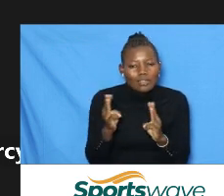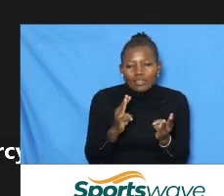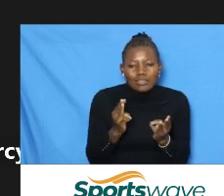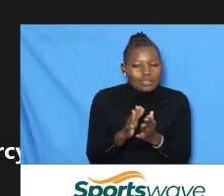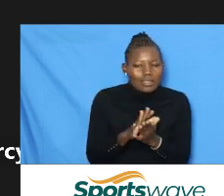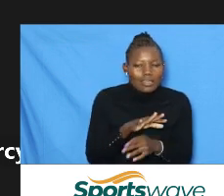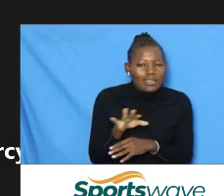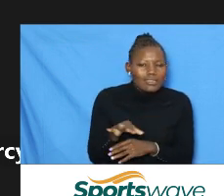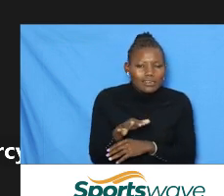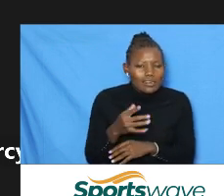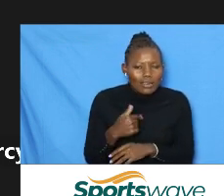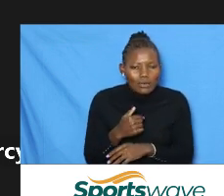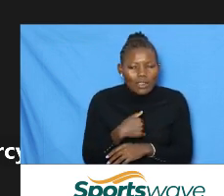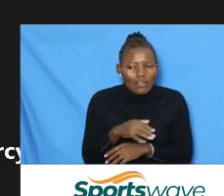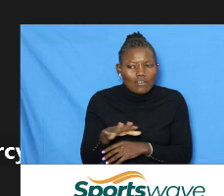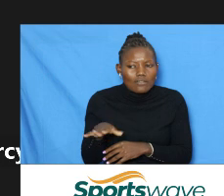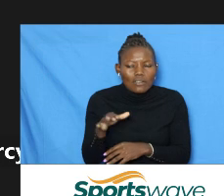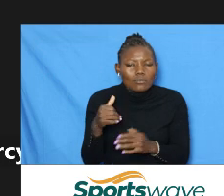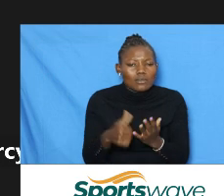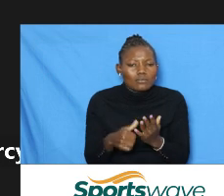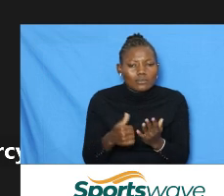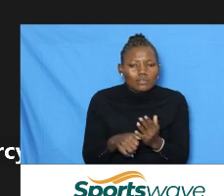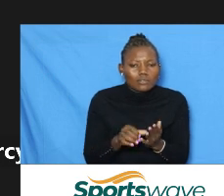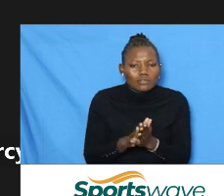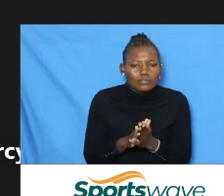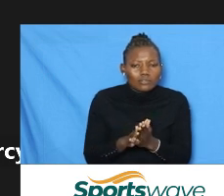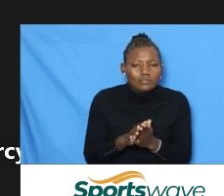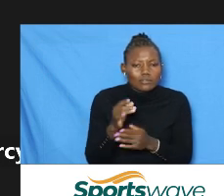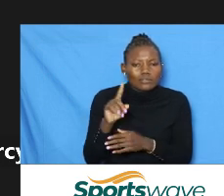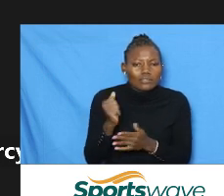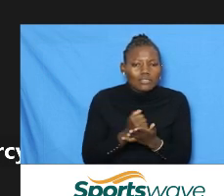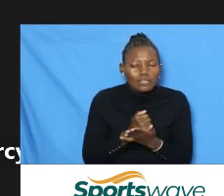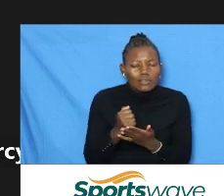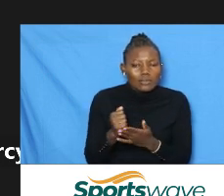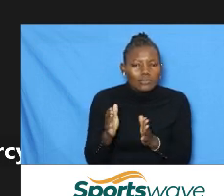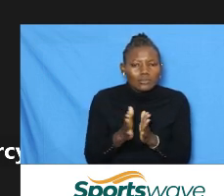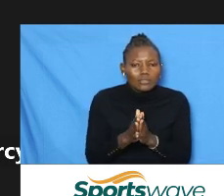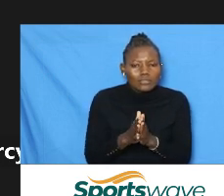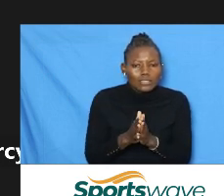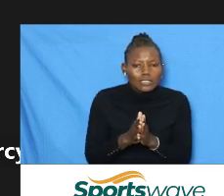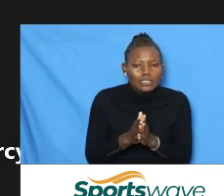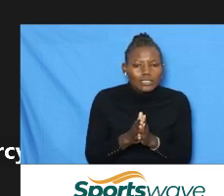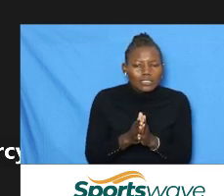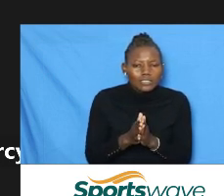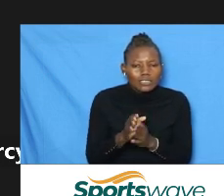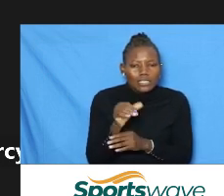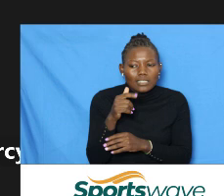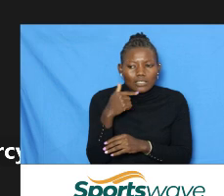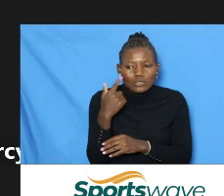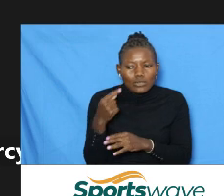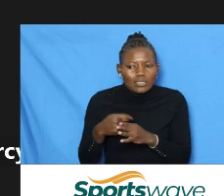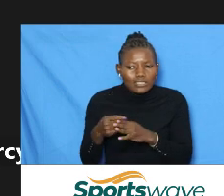there's an environmental effect to these biological passports, unlike those who are training at a very low